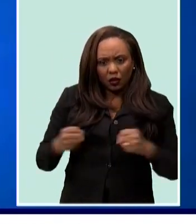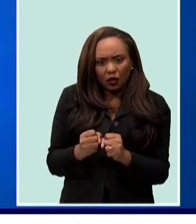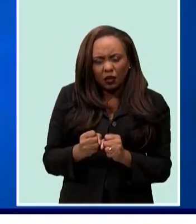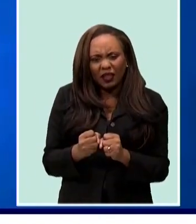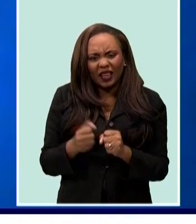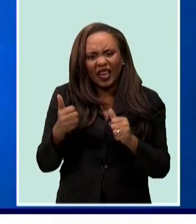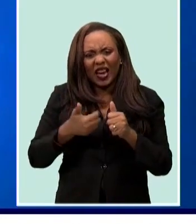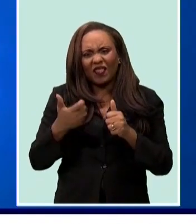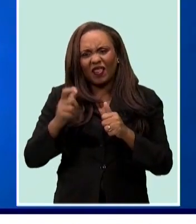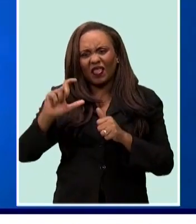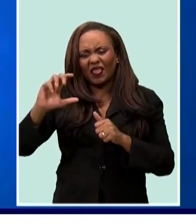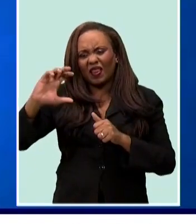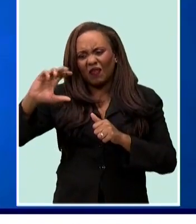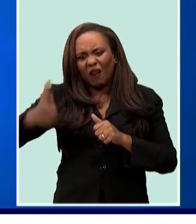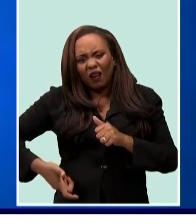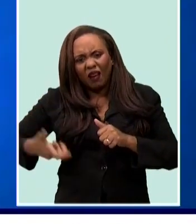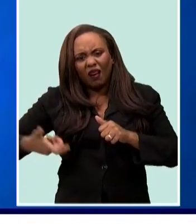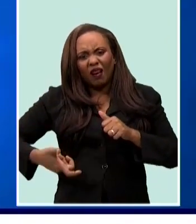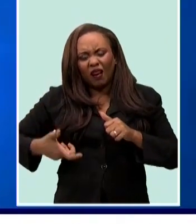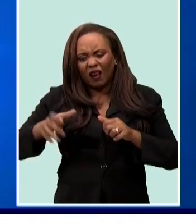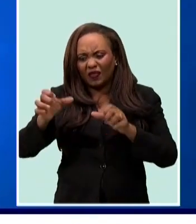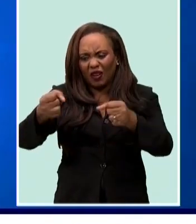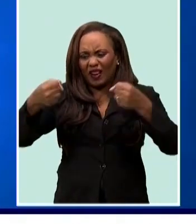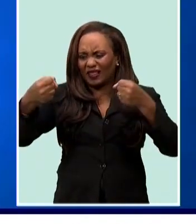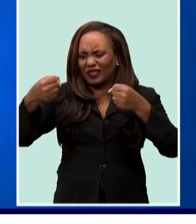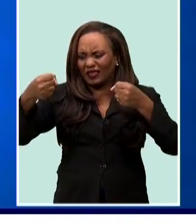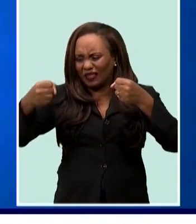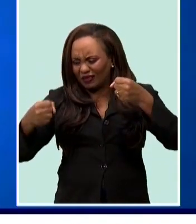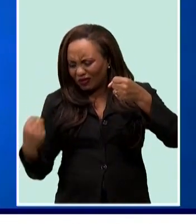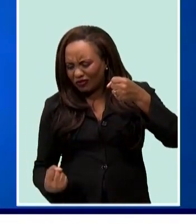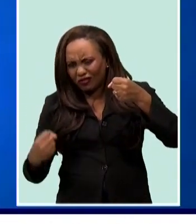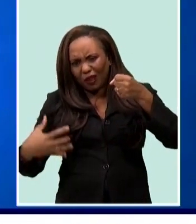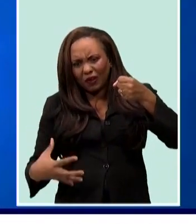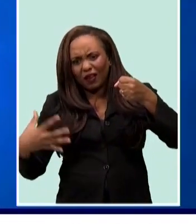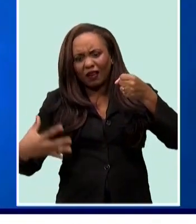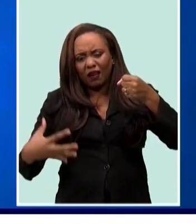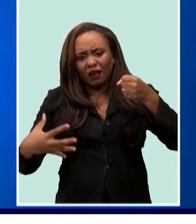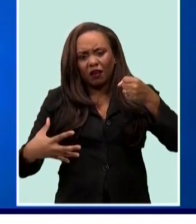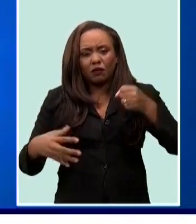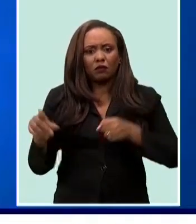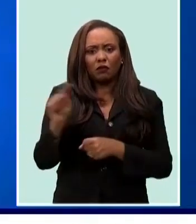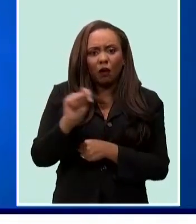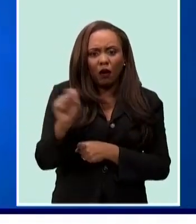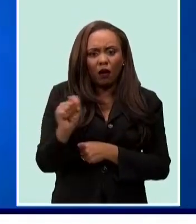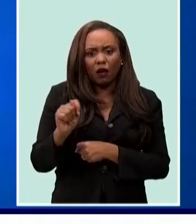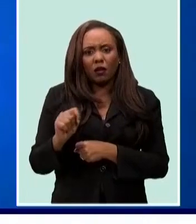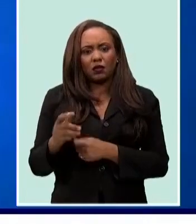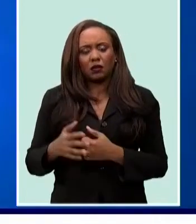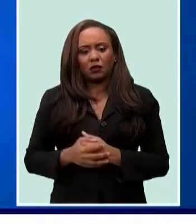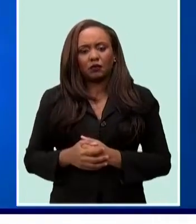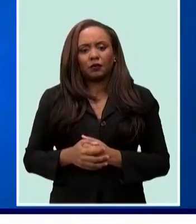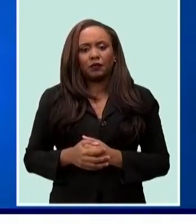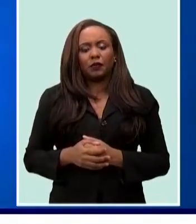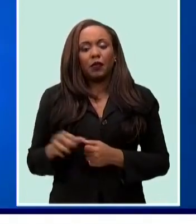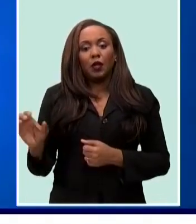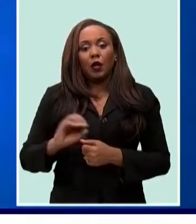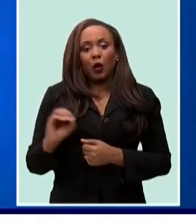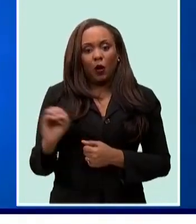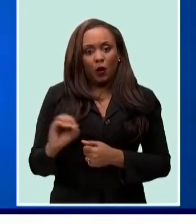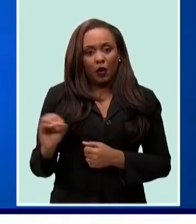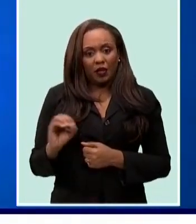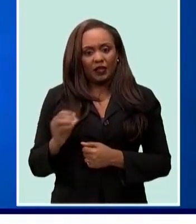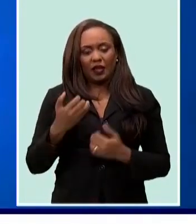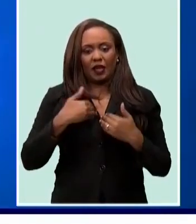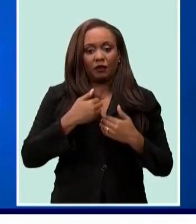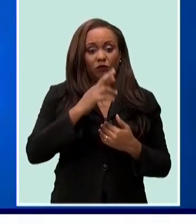hinges, the cracks in the walkway. We want to improve the toilet facilities and so on. The Oistins Bay Garden comes alive with its restaurants